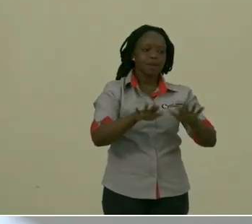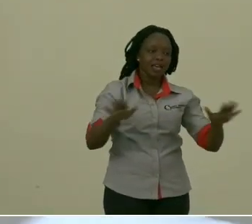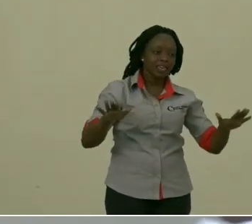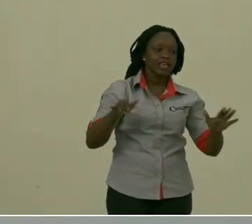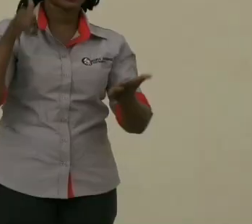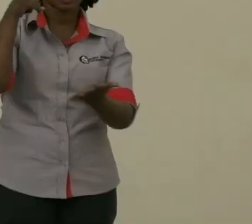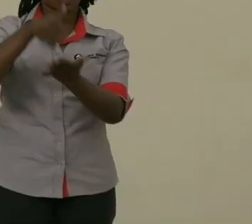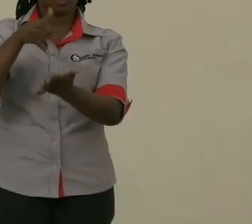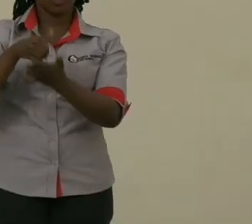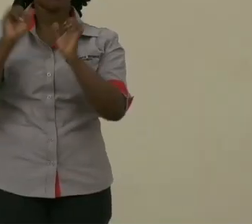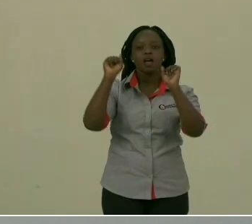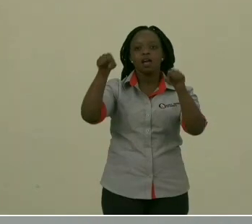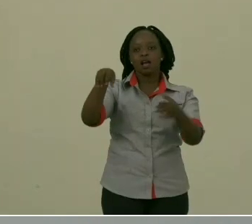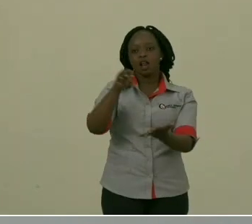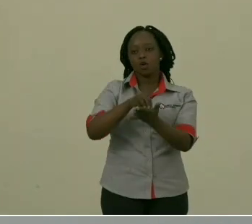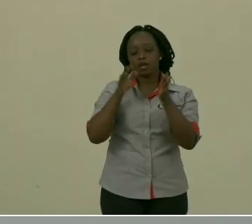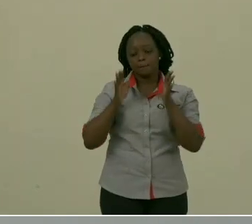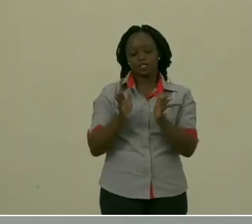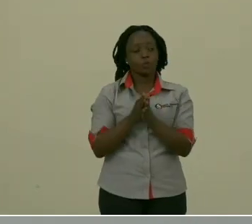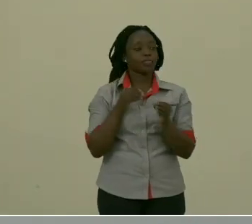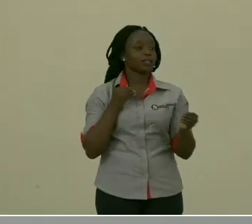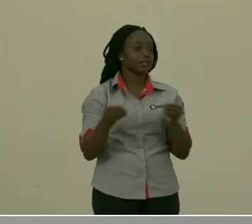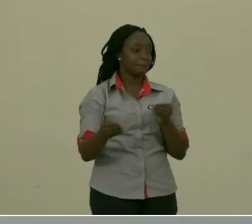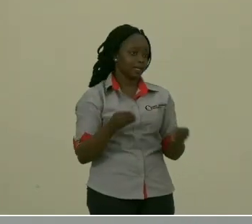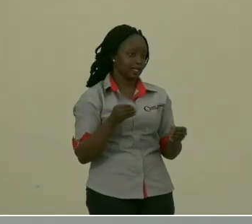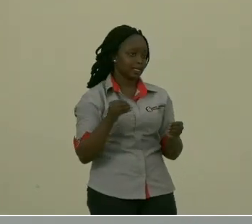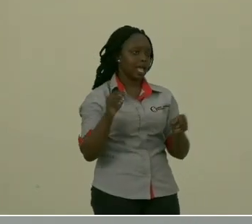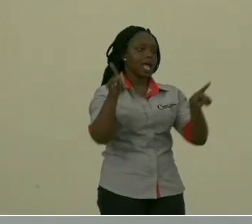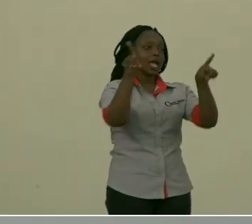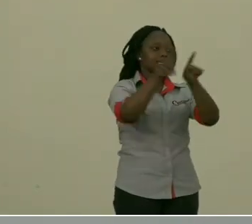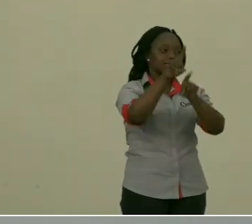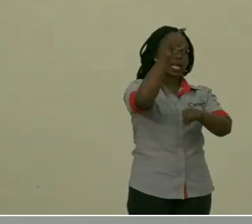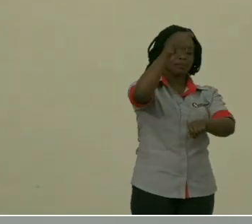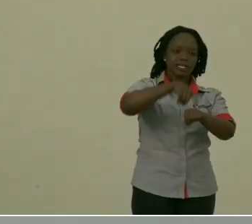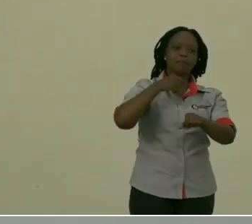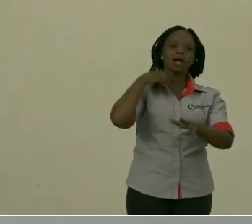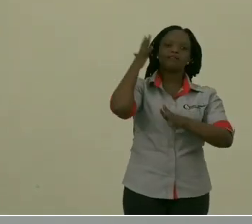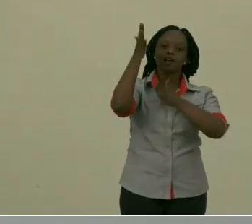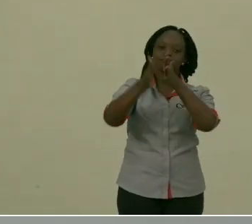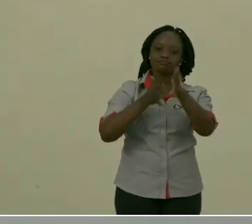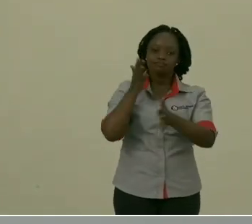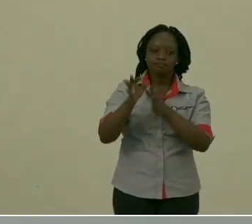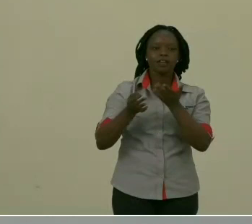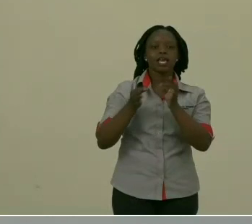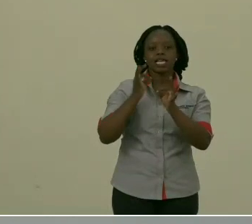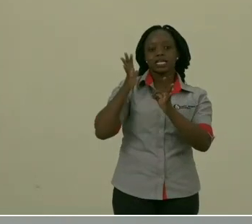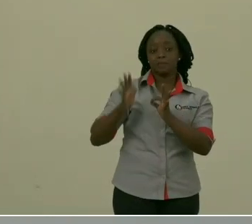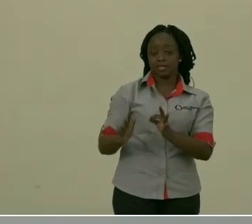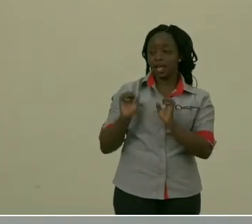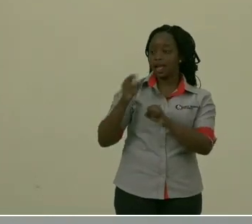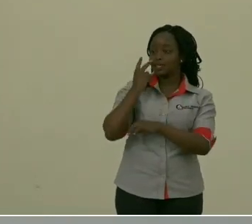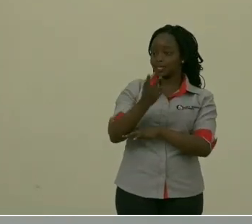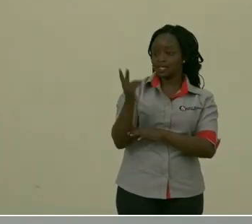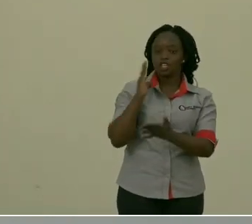that can accommodate person with disability. And at the same time, we have sign language interpreters. As you can see, I want